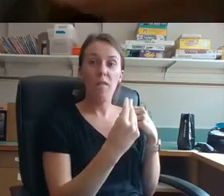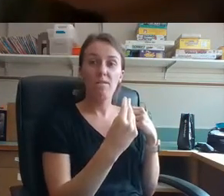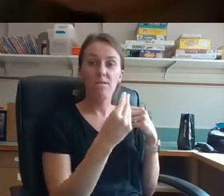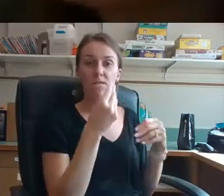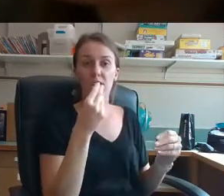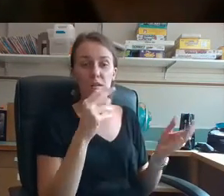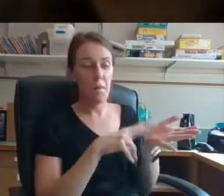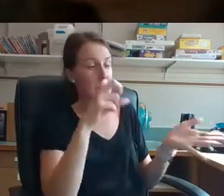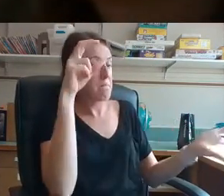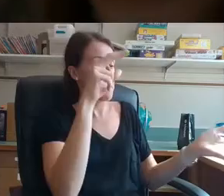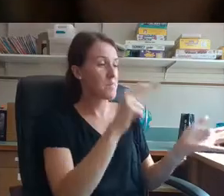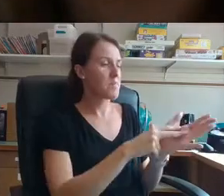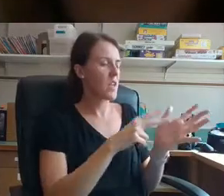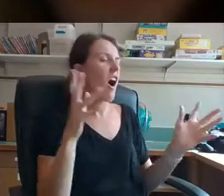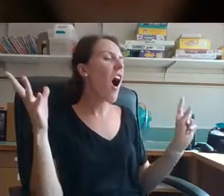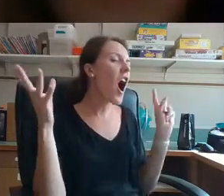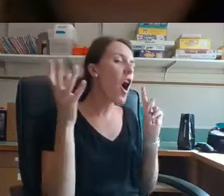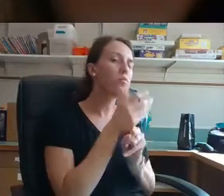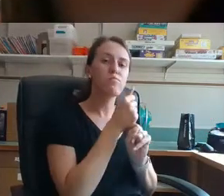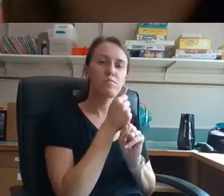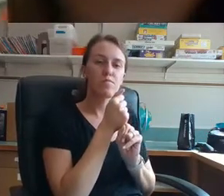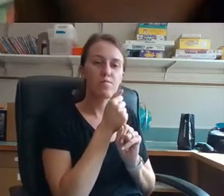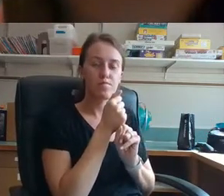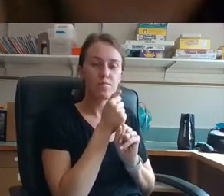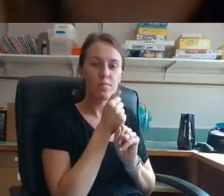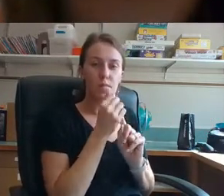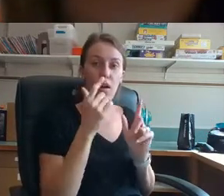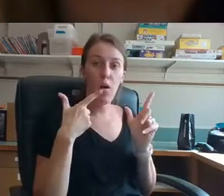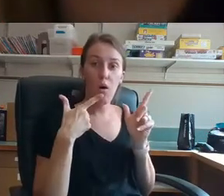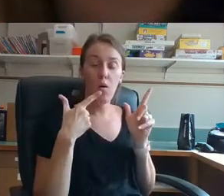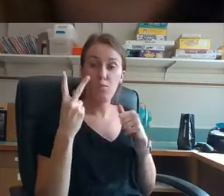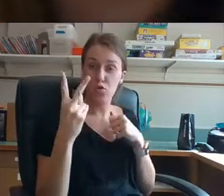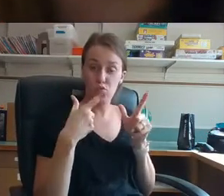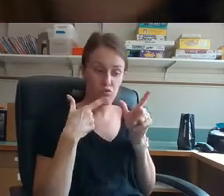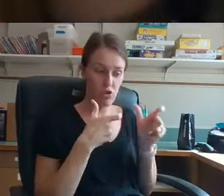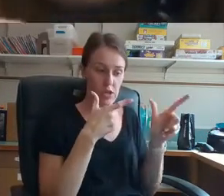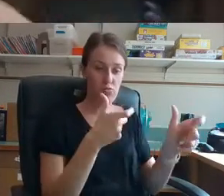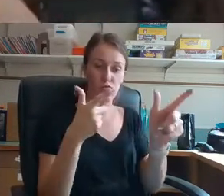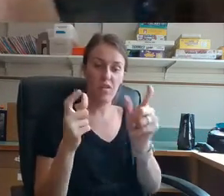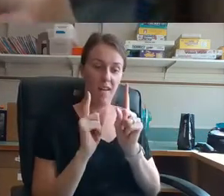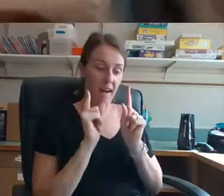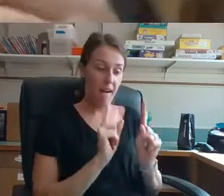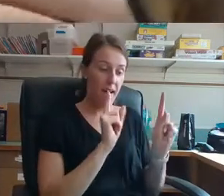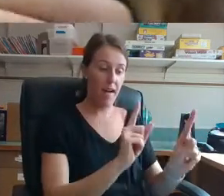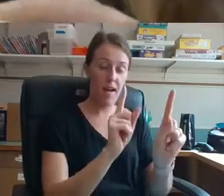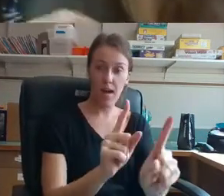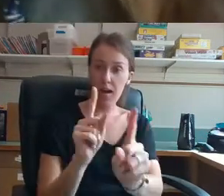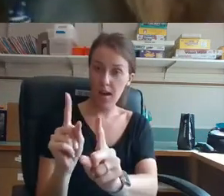wolf, leaped out of grandmother's bed and after Little Red. Oh no!